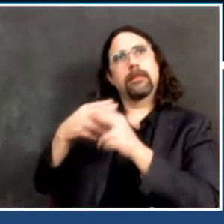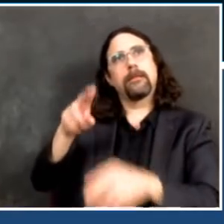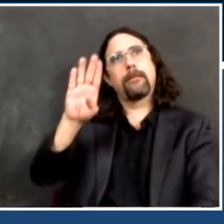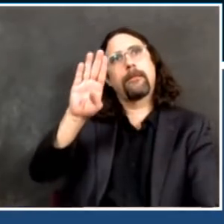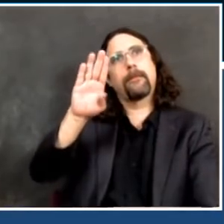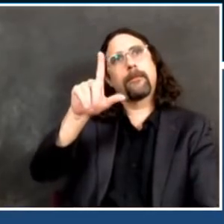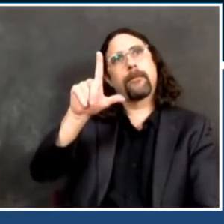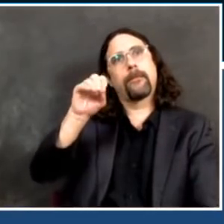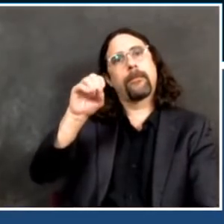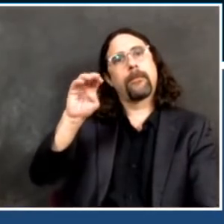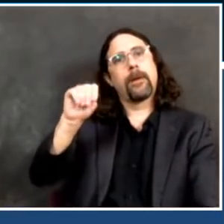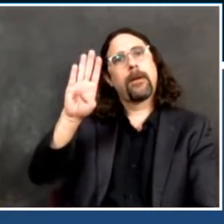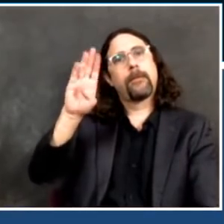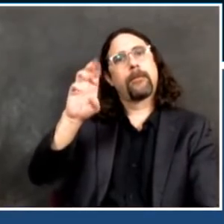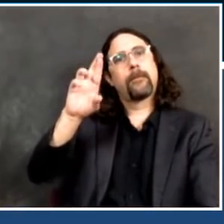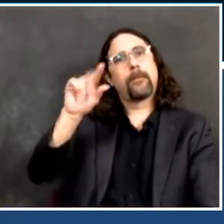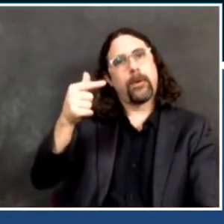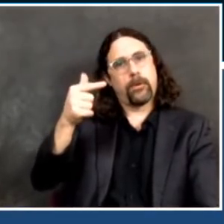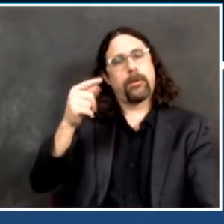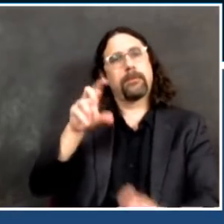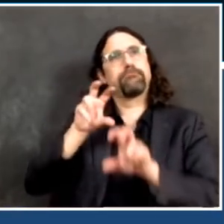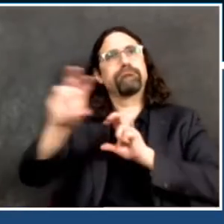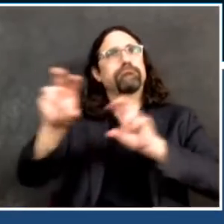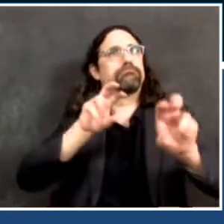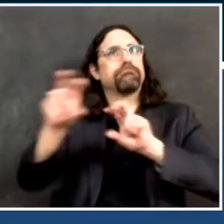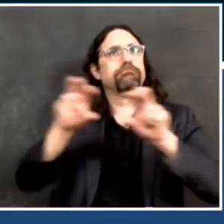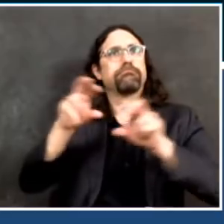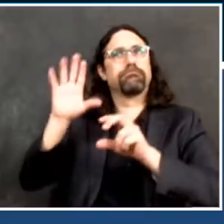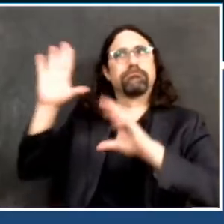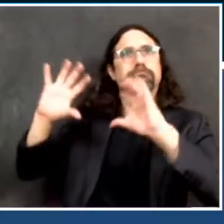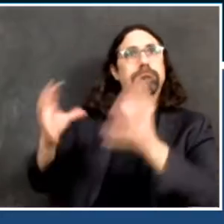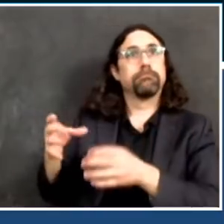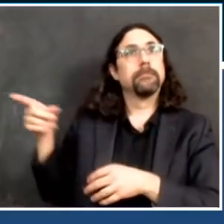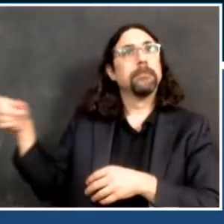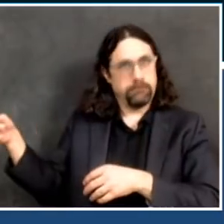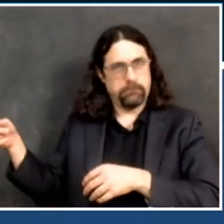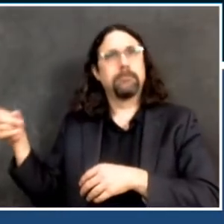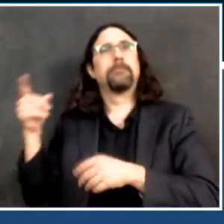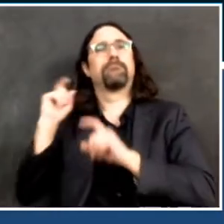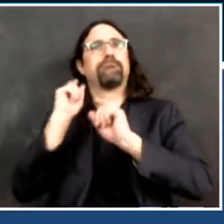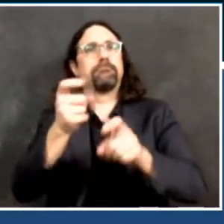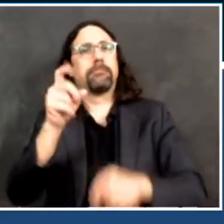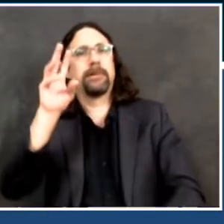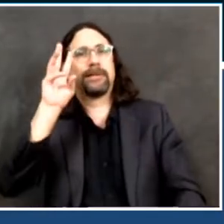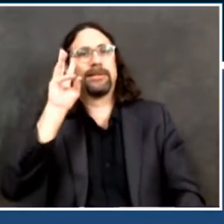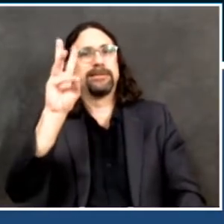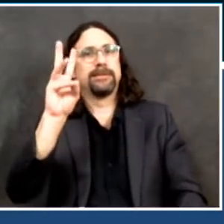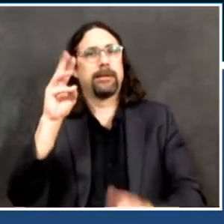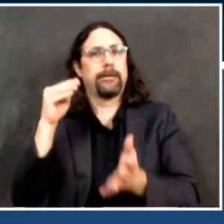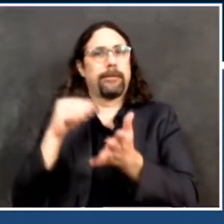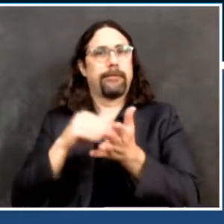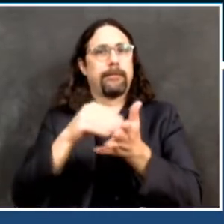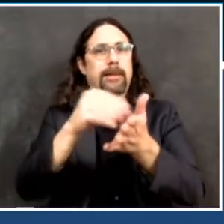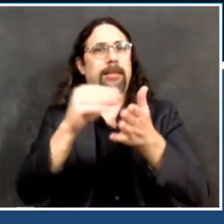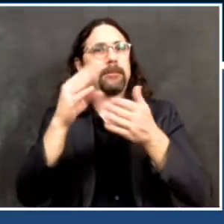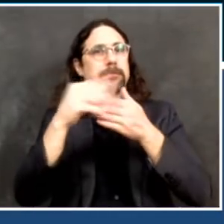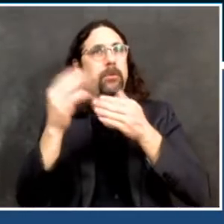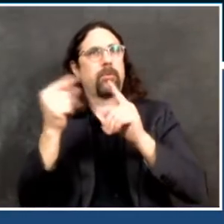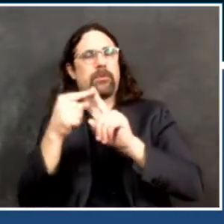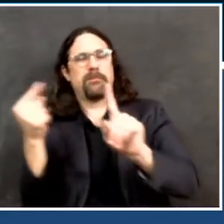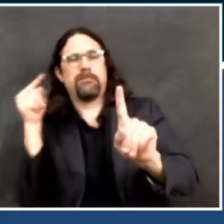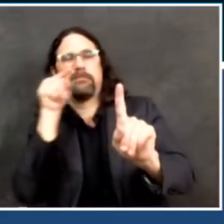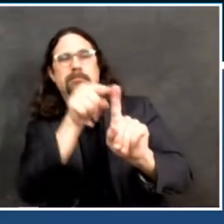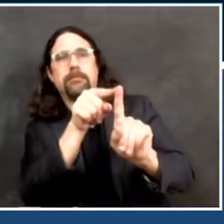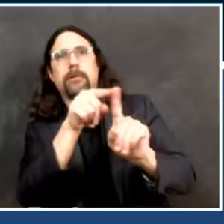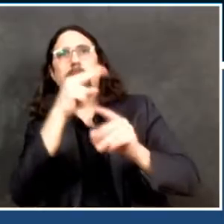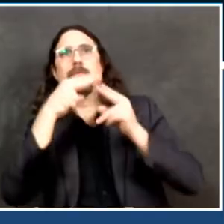Kitchen, specifically to provide meals for our extraordinary healthcare workers in our public hospitals who have gone through so much, who have borne